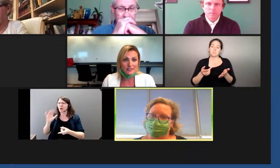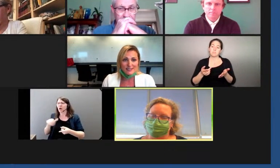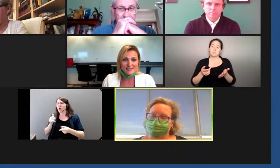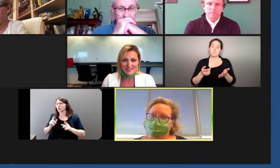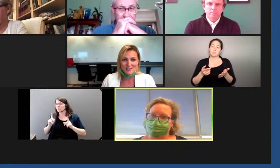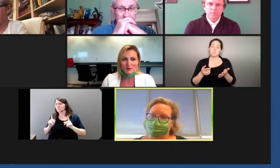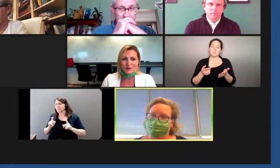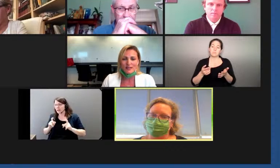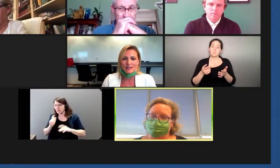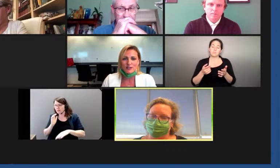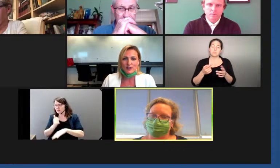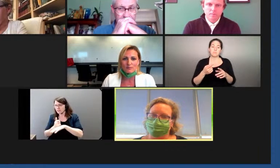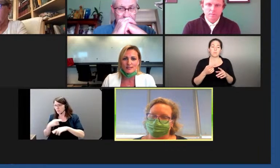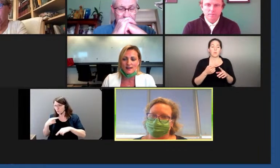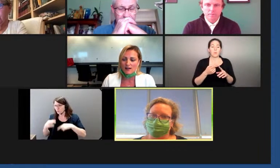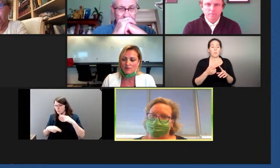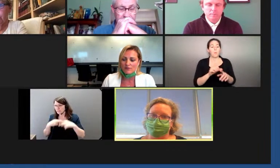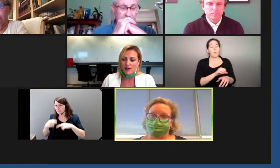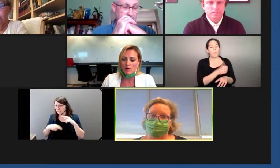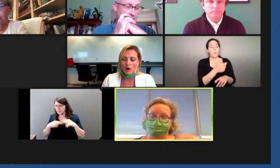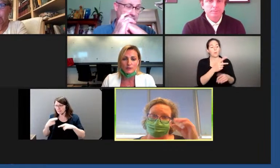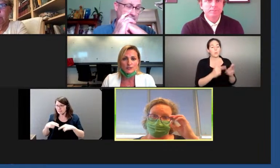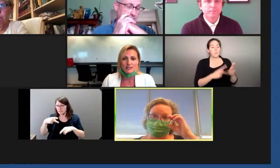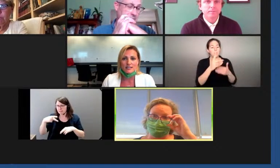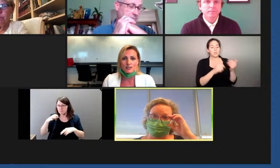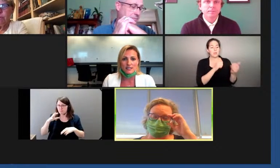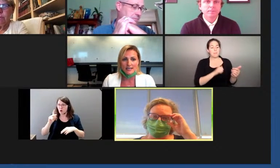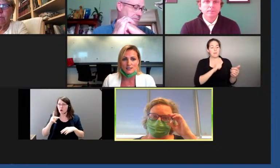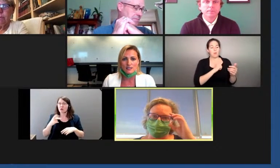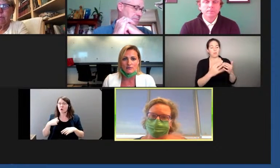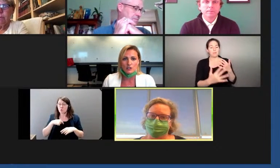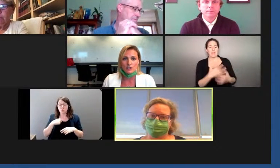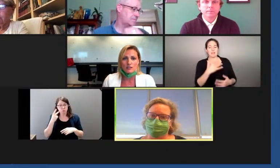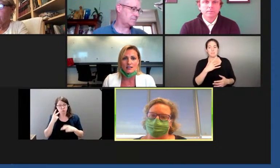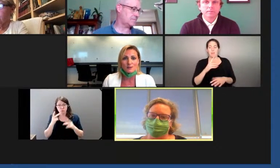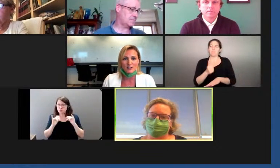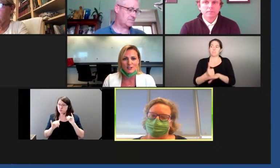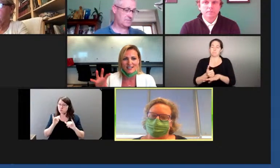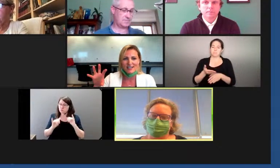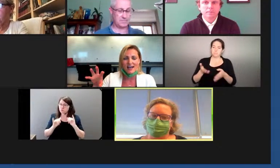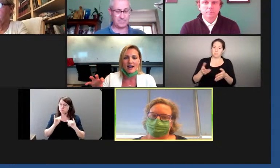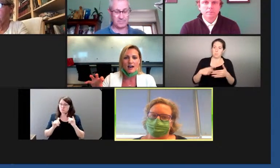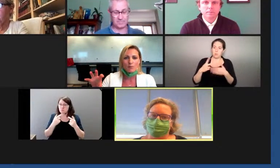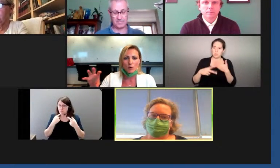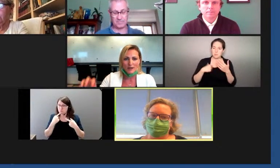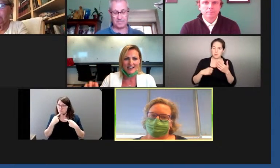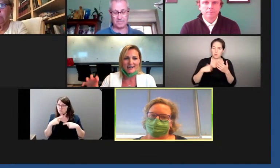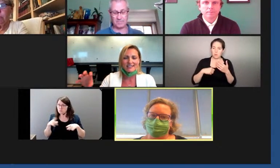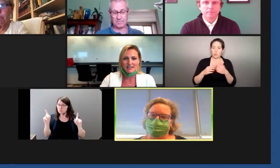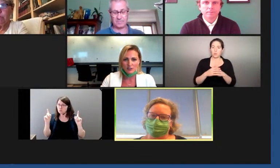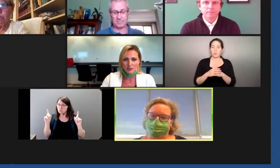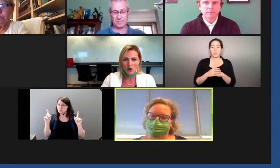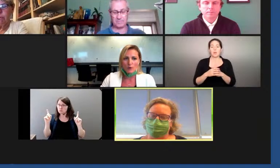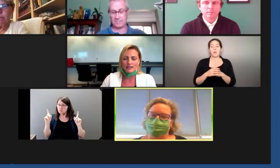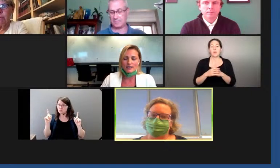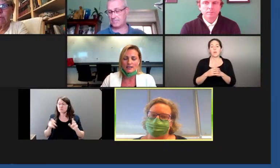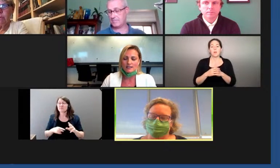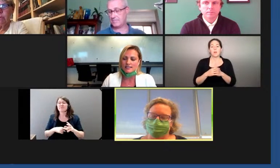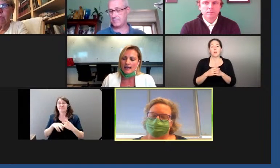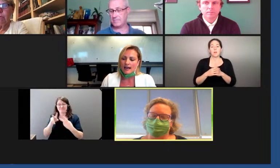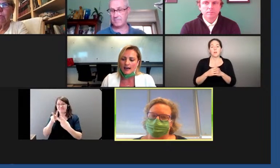fairly successful in terms of opportunities to enhance diversion, especially organics and dog